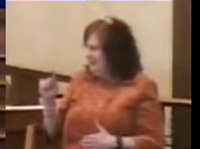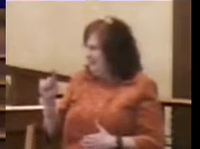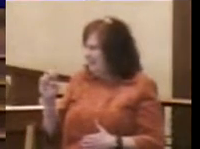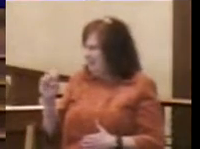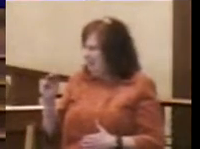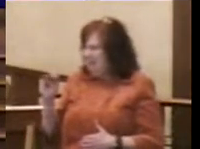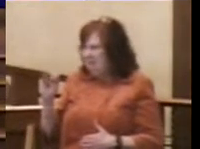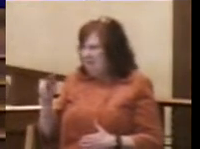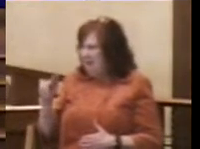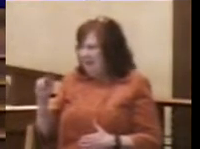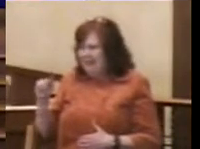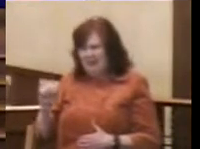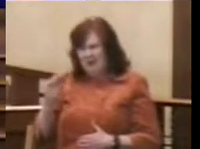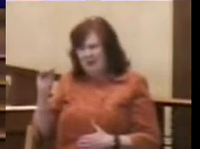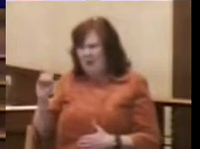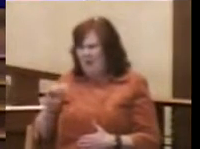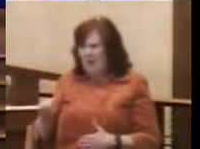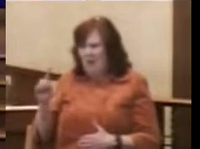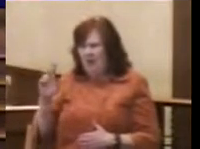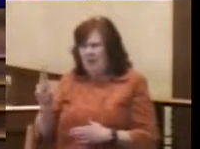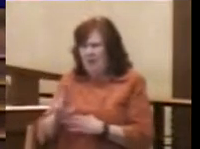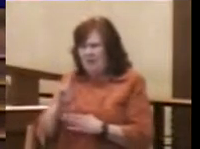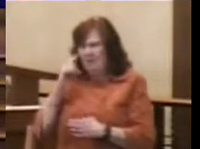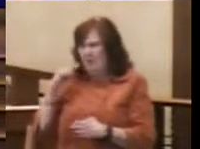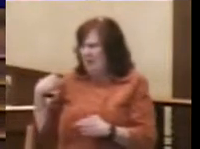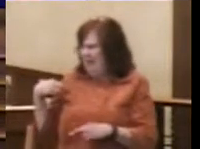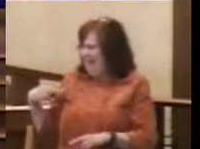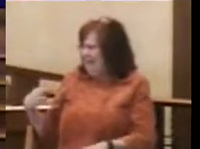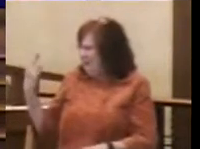wears a cross for religious reasons anymore.